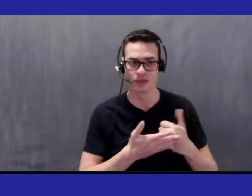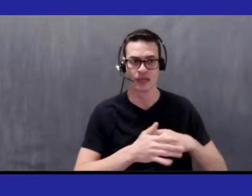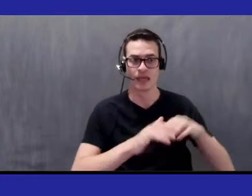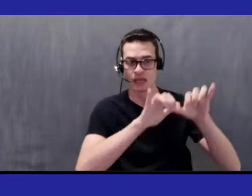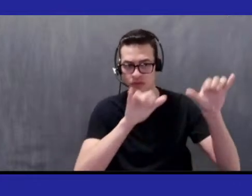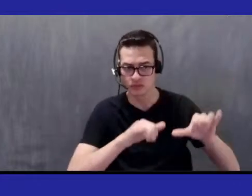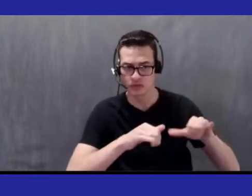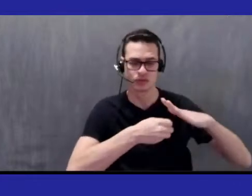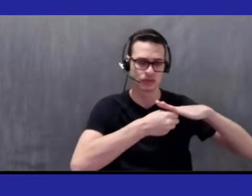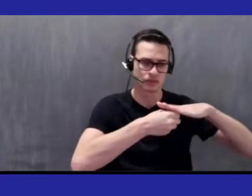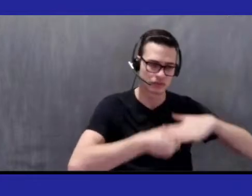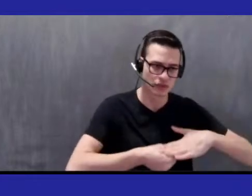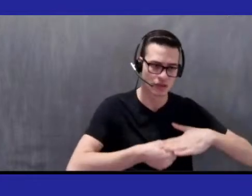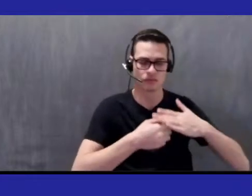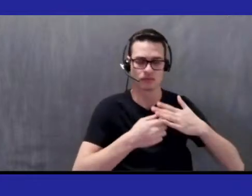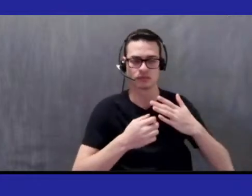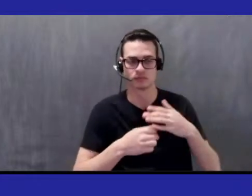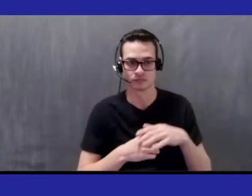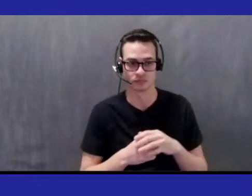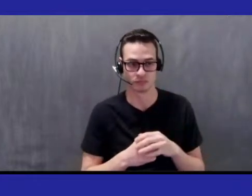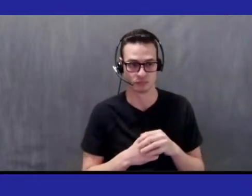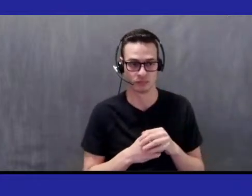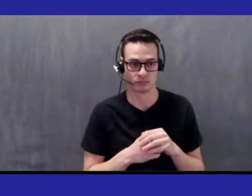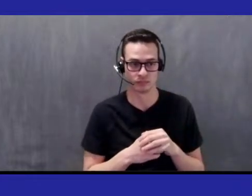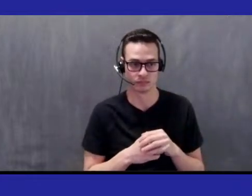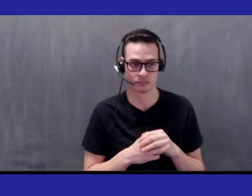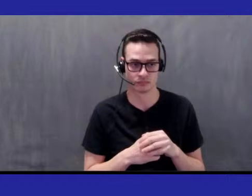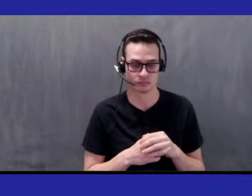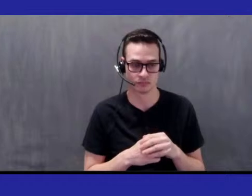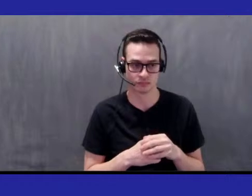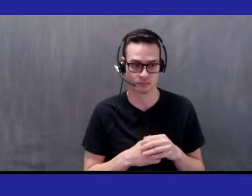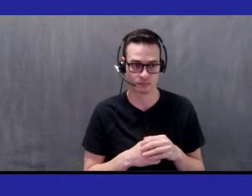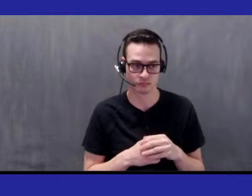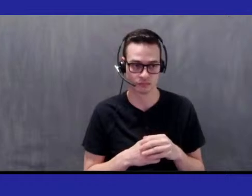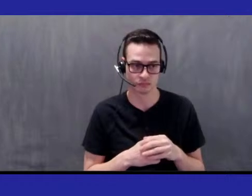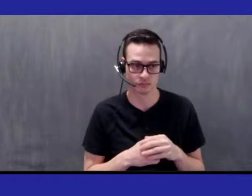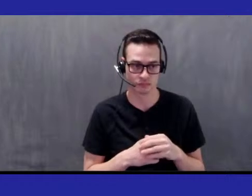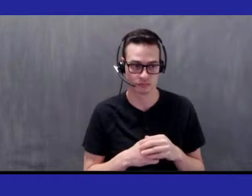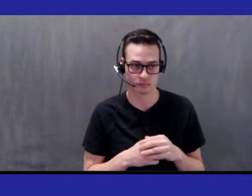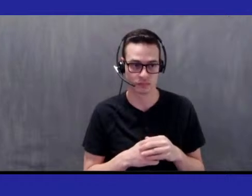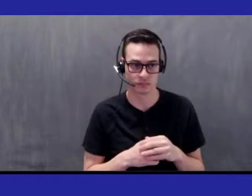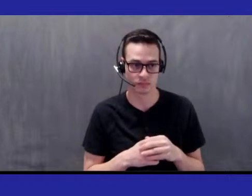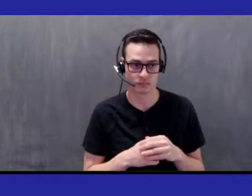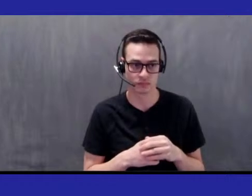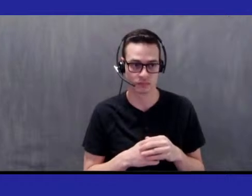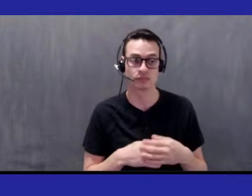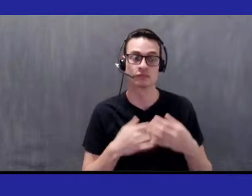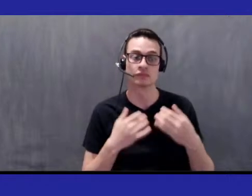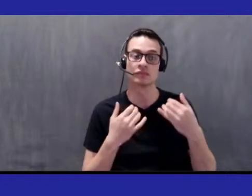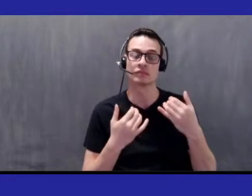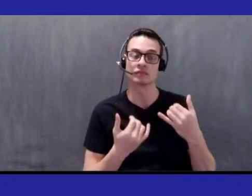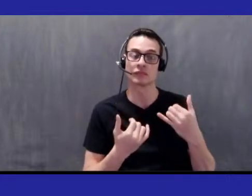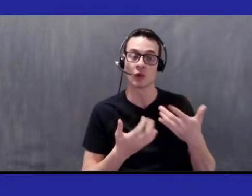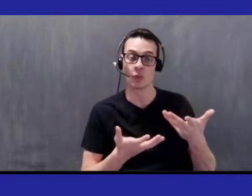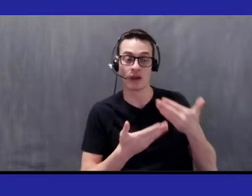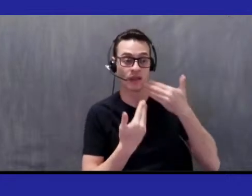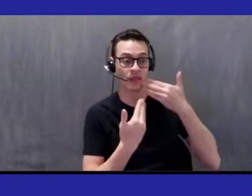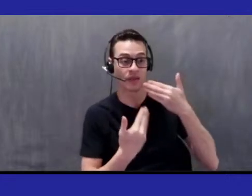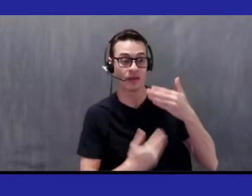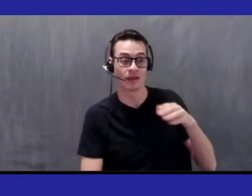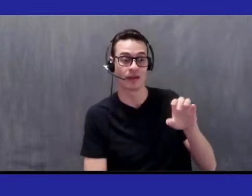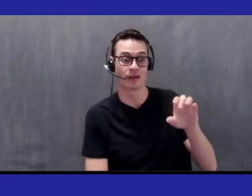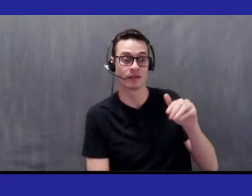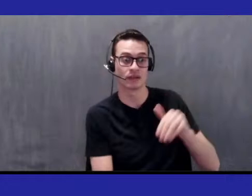inequities. Today's presentation, I want to thank Dr. Einstein. He is a primary care doctor at Kings County, but